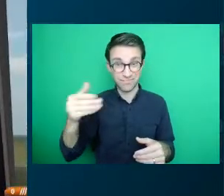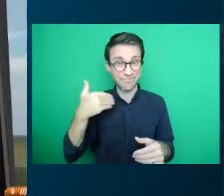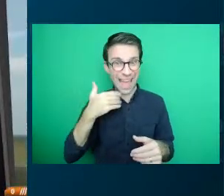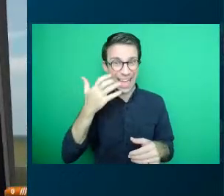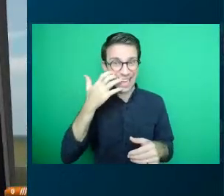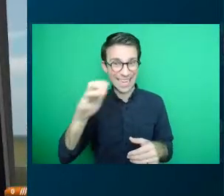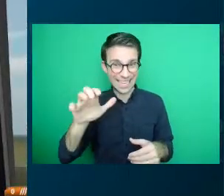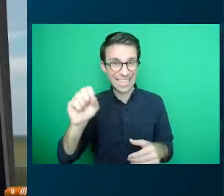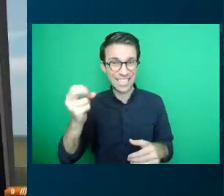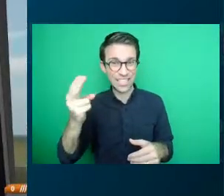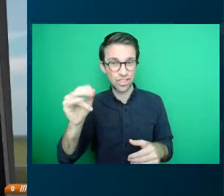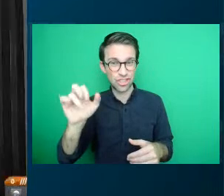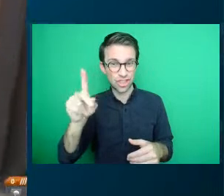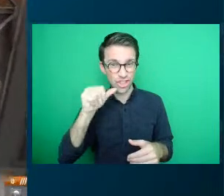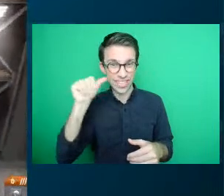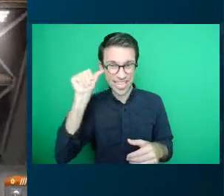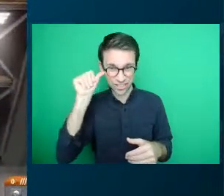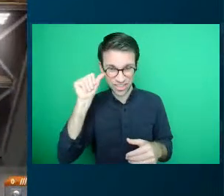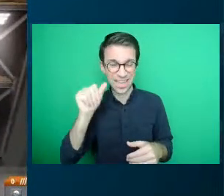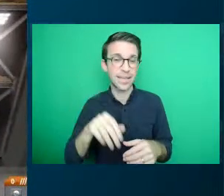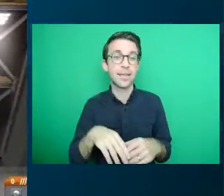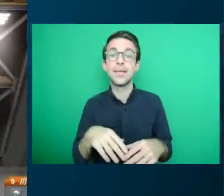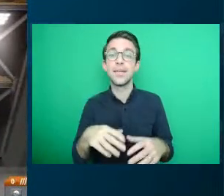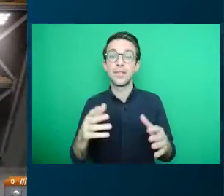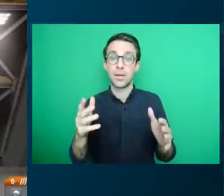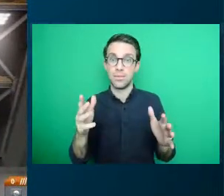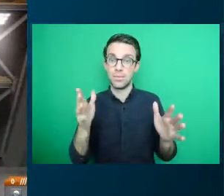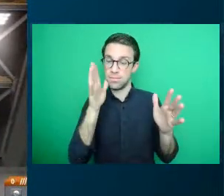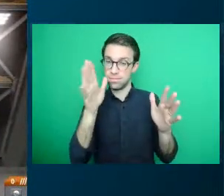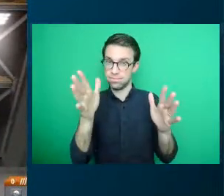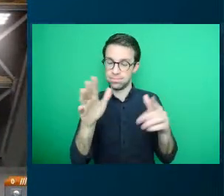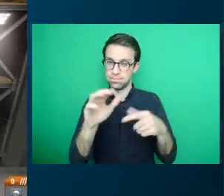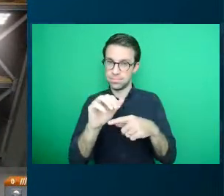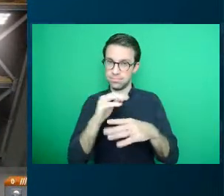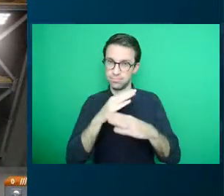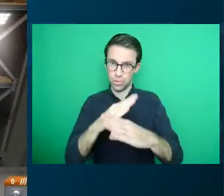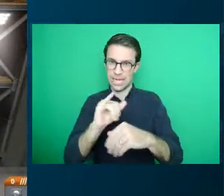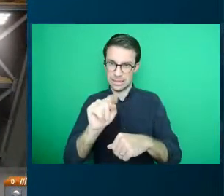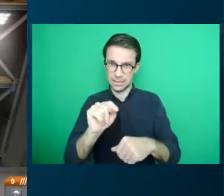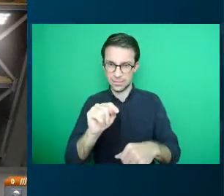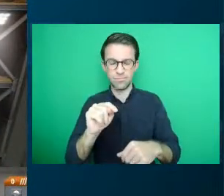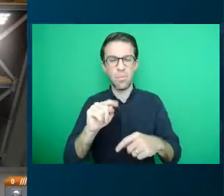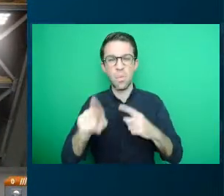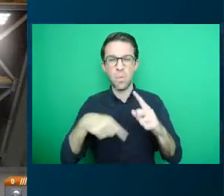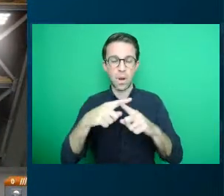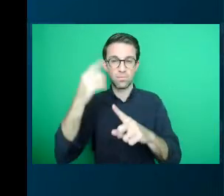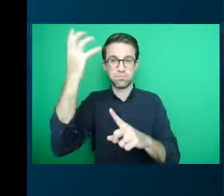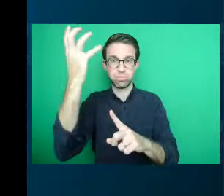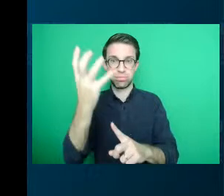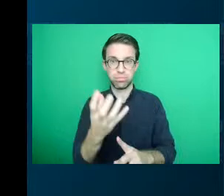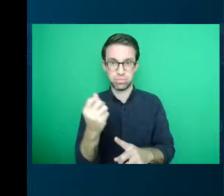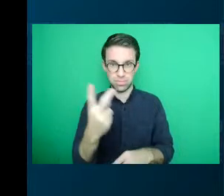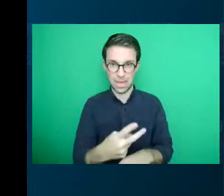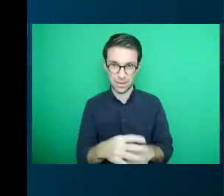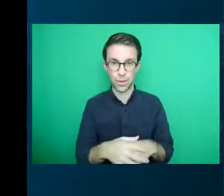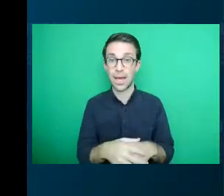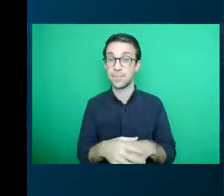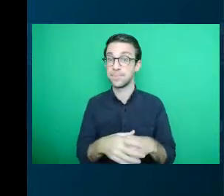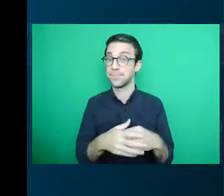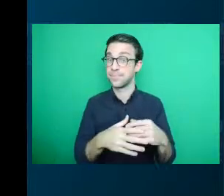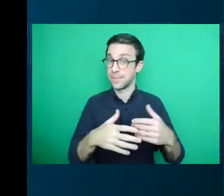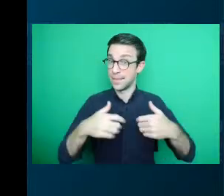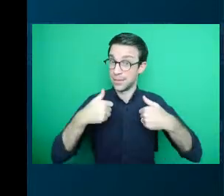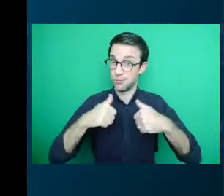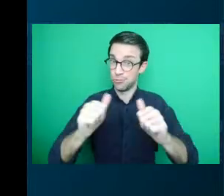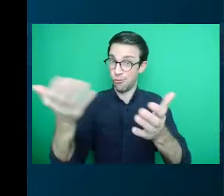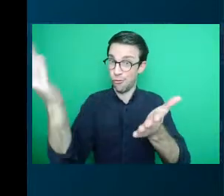precious cargo in the capsule from the flames that happen when it re-enters. Let's try this one more time. So we're going to roll it out to the pad, like that.